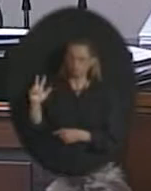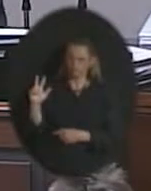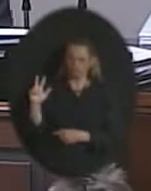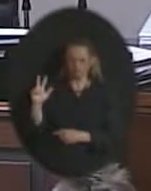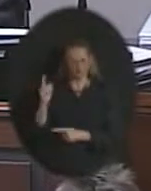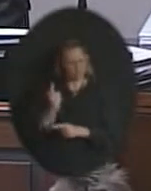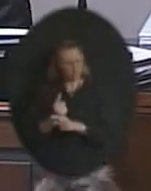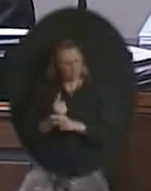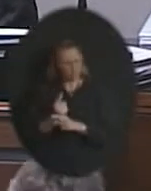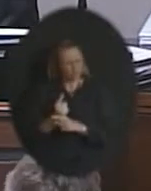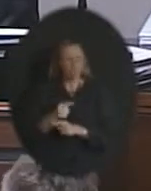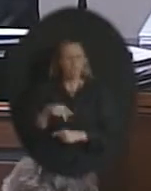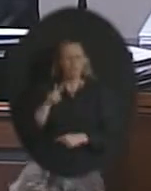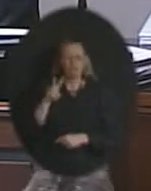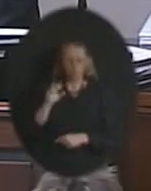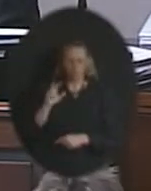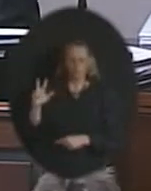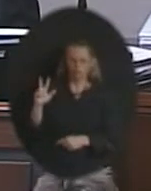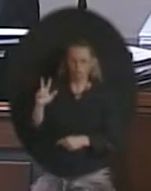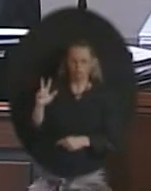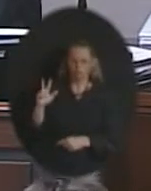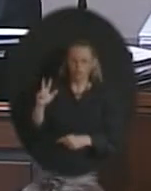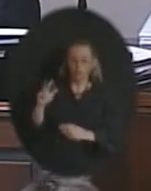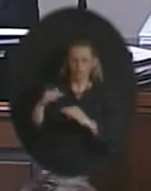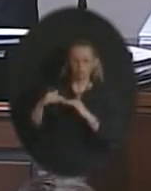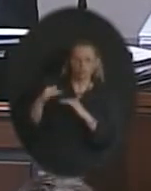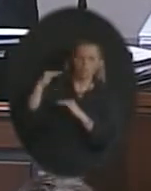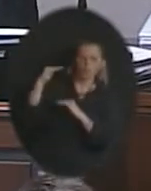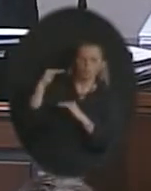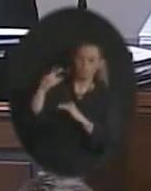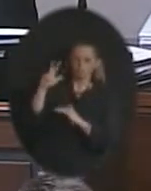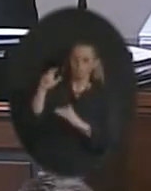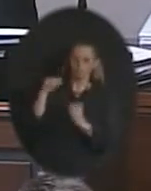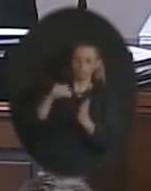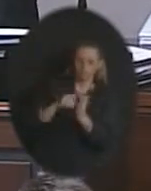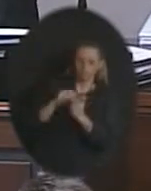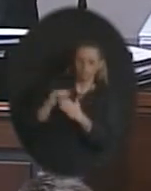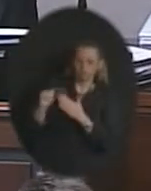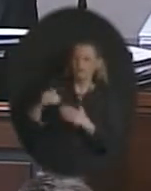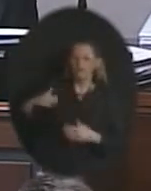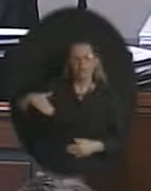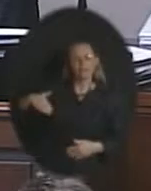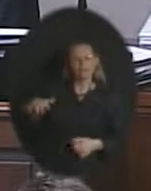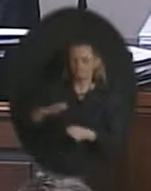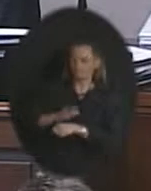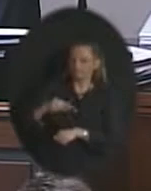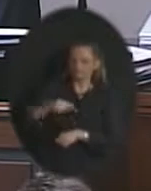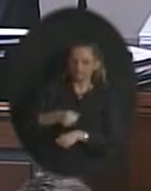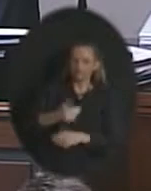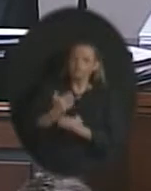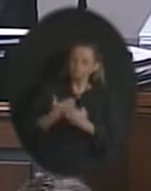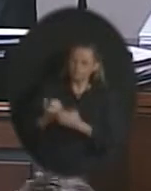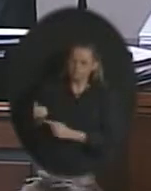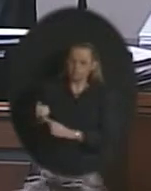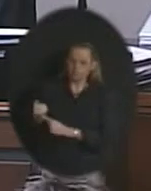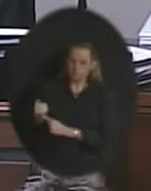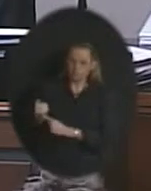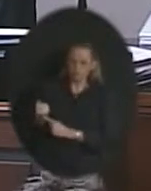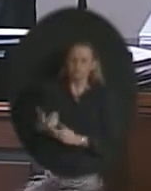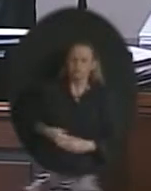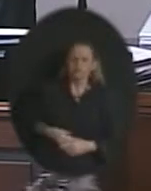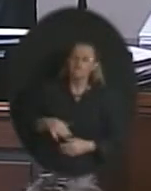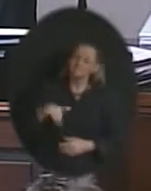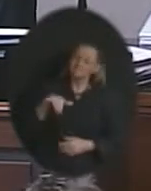2003, is that right? 2003, that's been over 300,000, and that hasn't been fully paid yet. Some of that's in reserve. So, you know, yes,